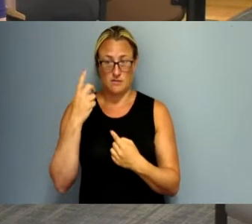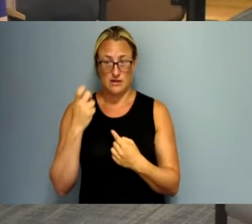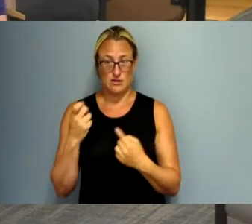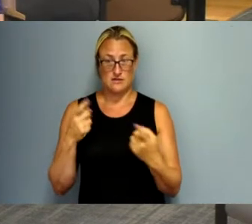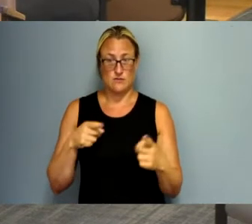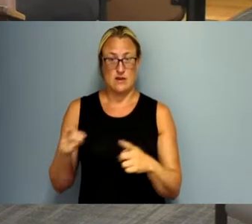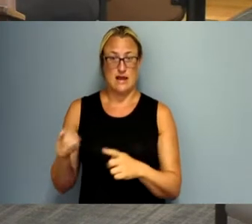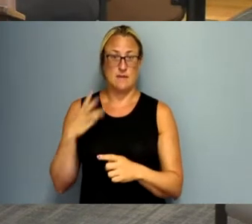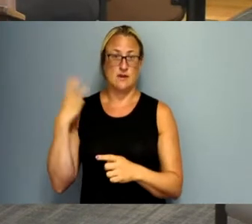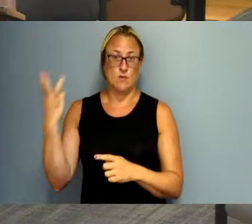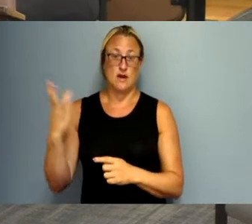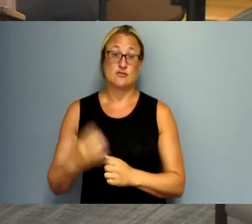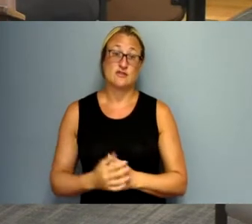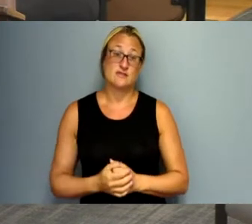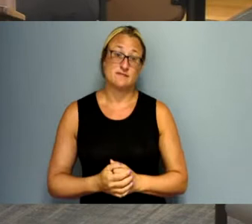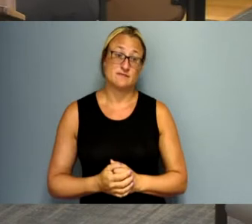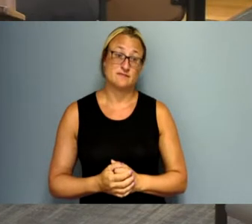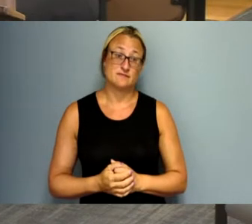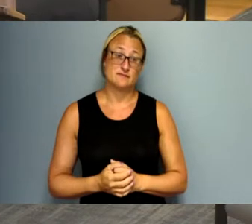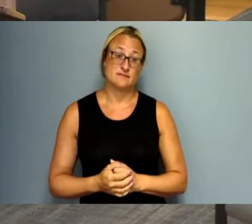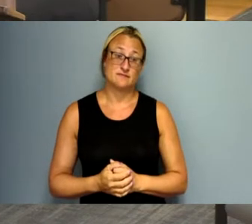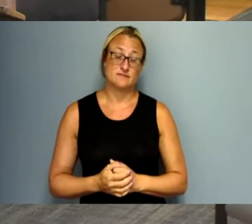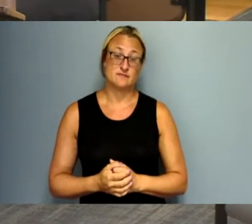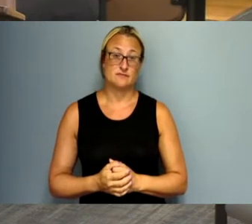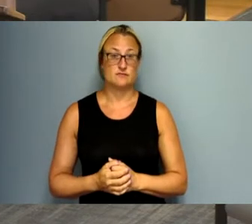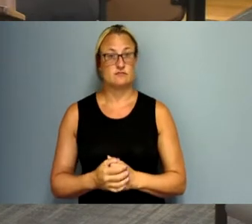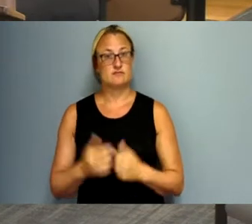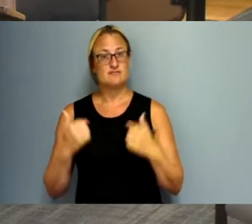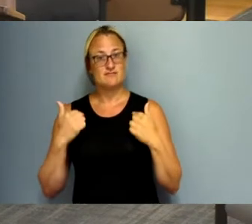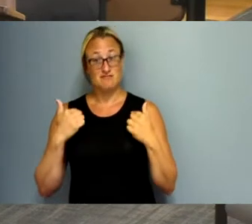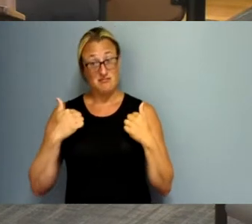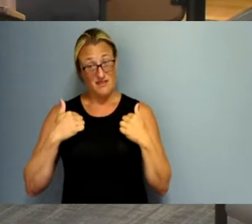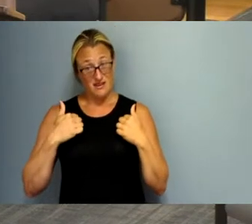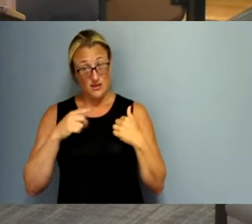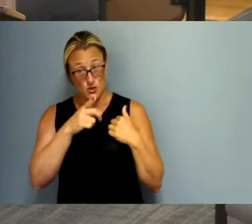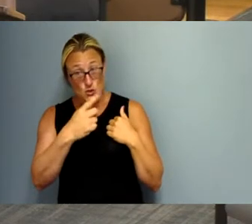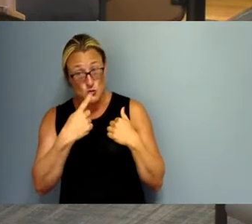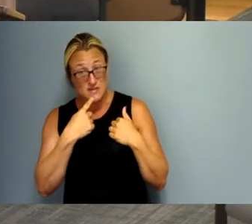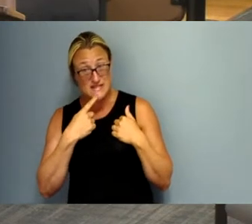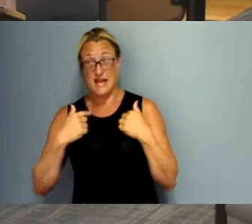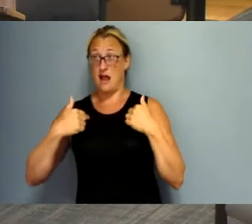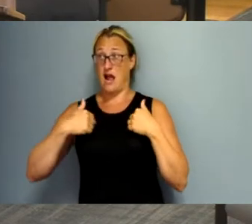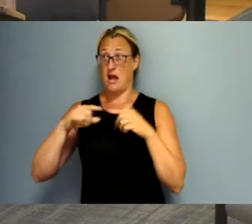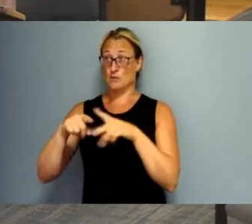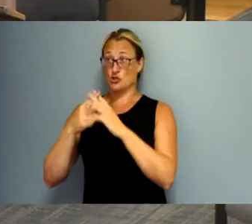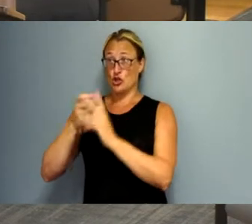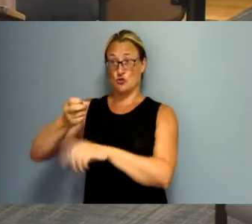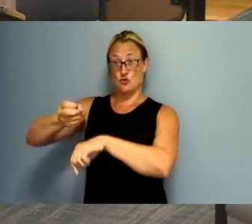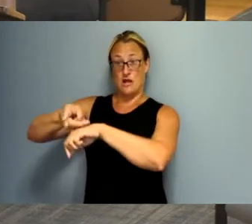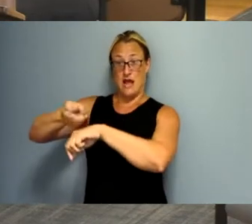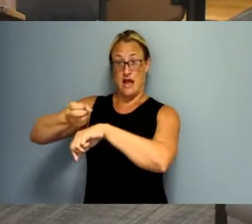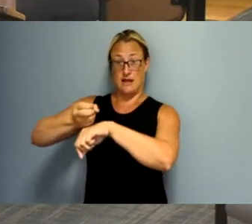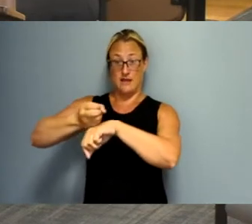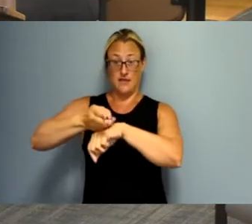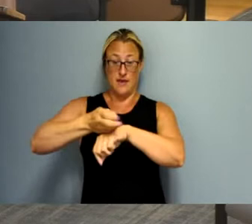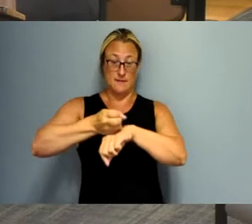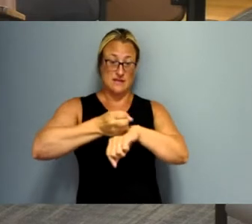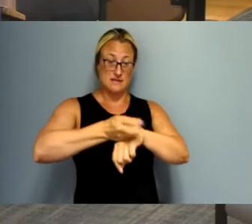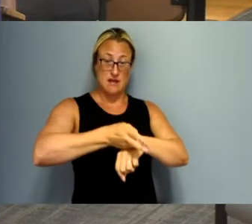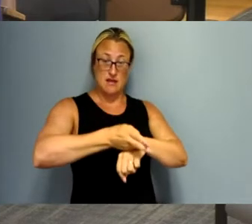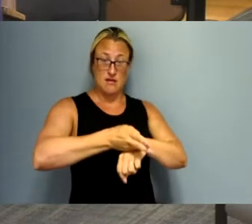Washington. I'm going to start to knock them down. I'm going to start to knock them